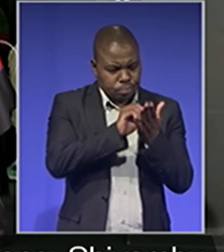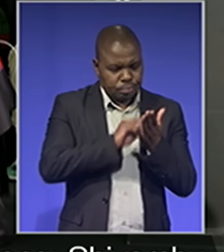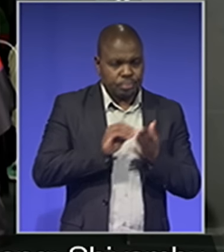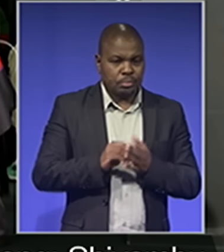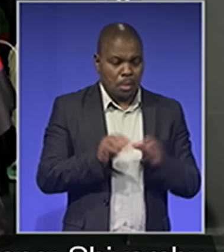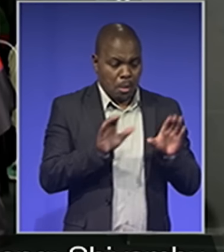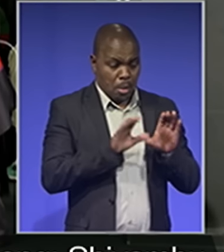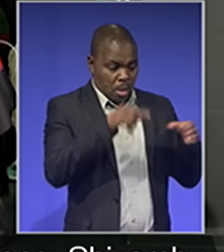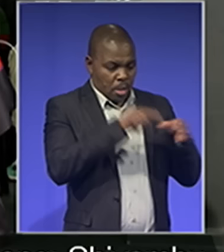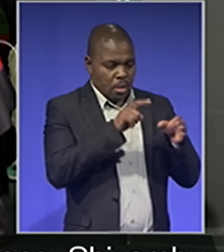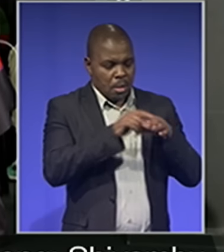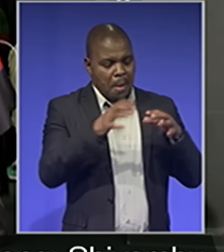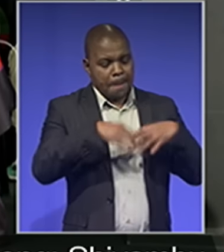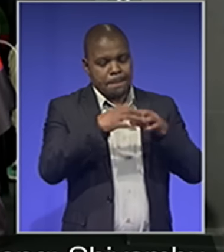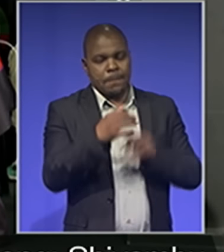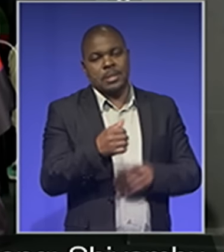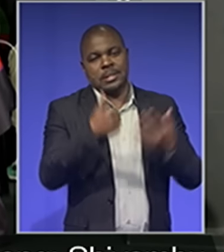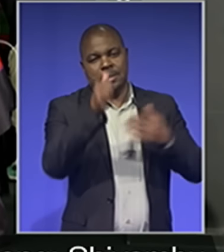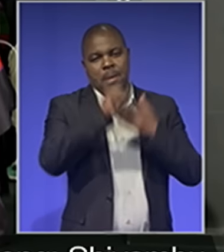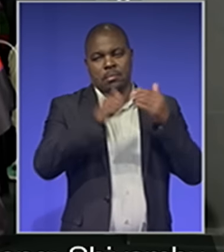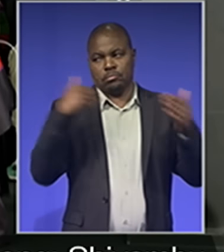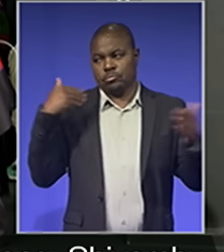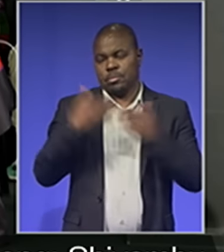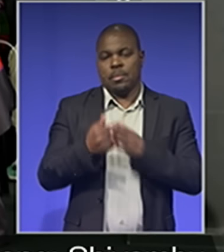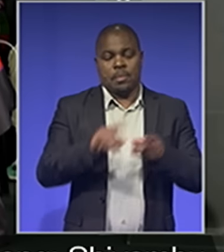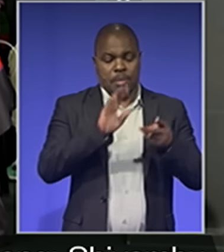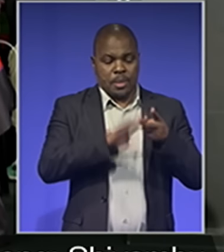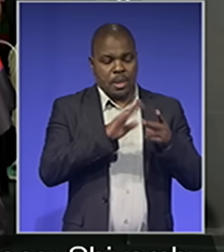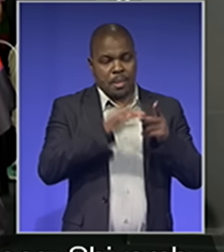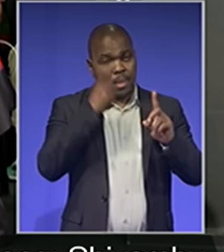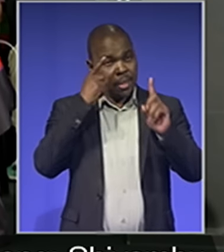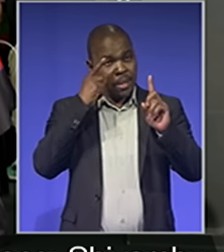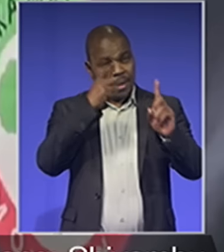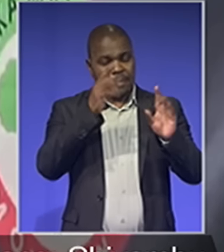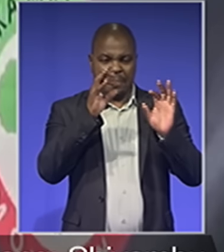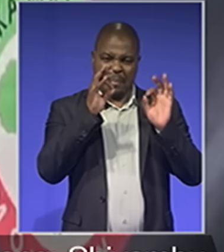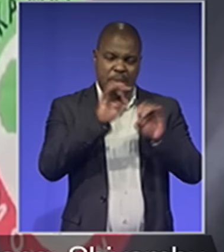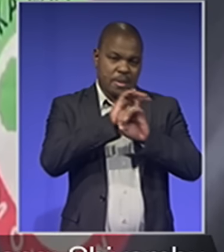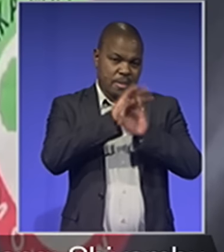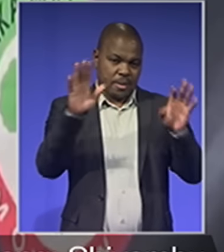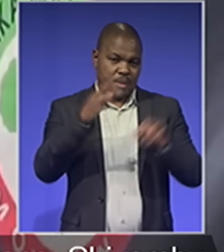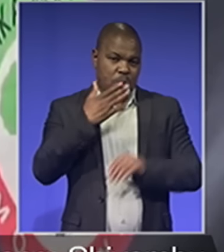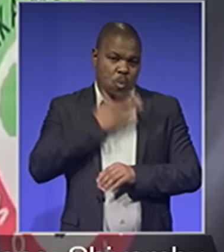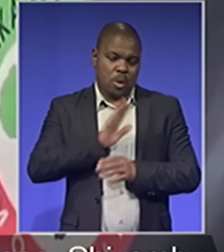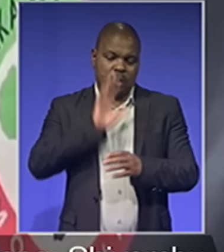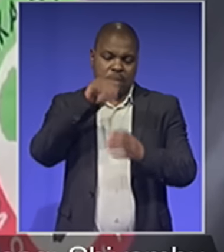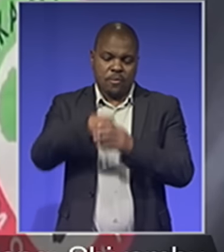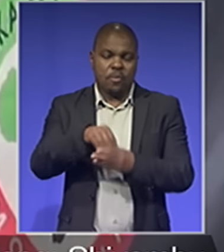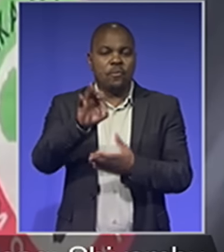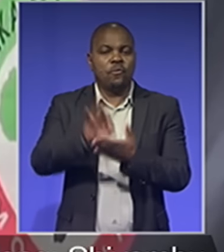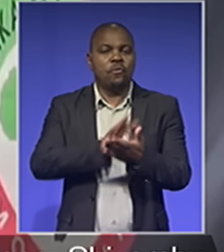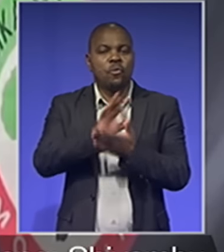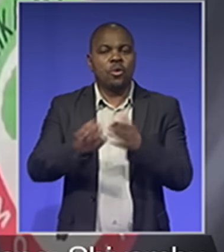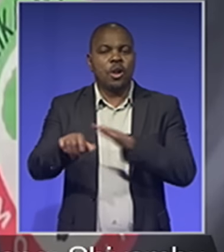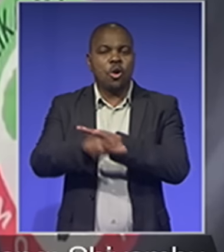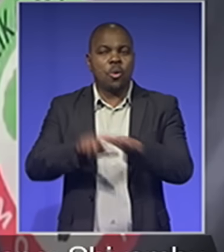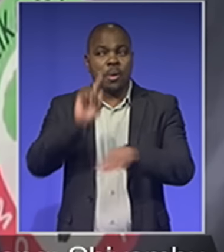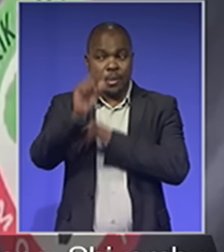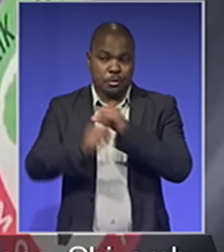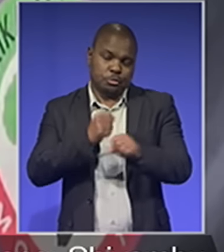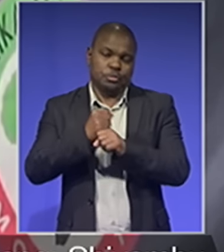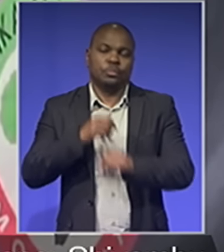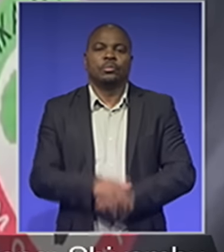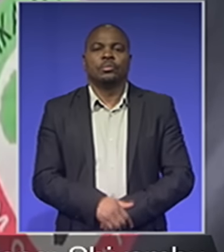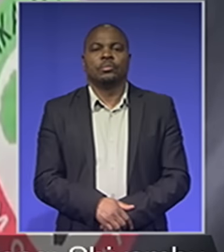Africa-Mozambique le na le dikgwedi di le 6 fela mme le tlhagisitse maitlhomo a lona sentle tebang le go tsenela ditlhopho tsa dipuso selegae ngwa go